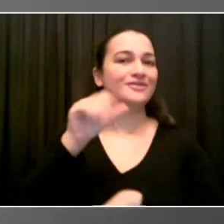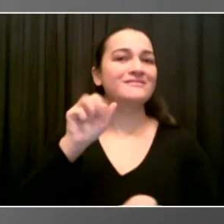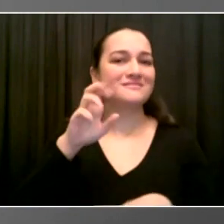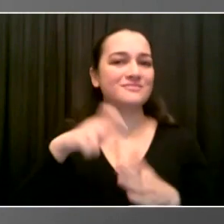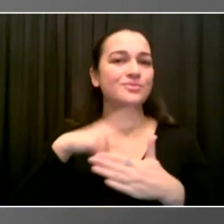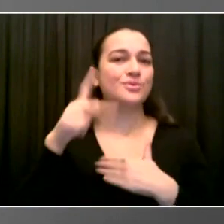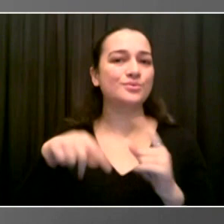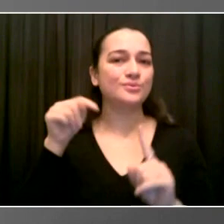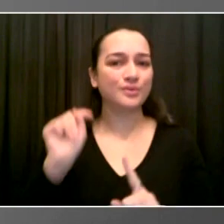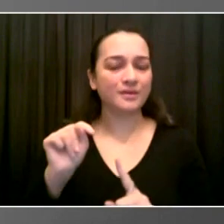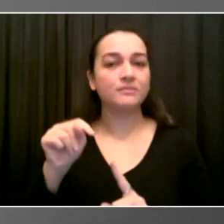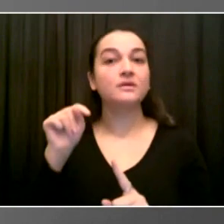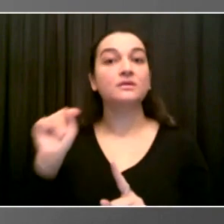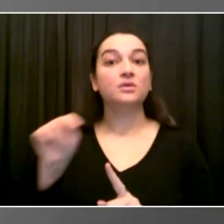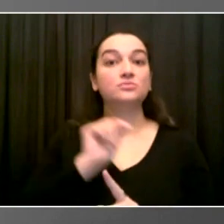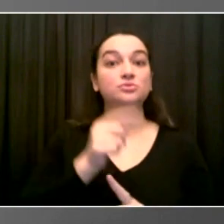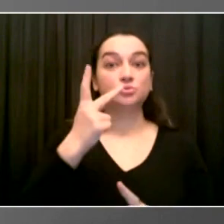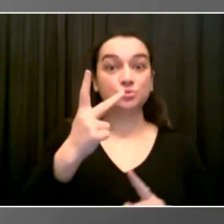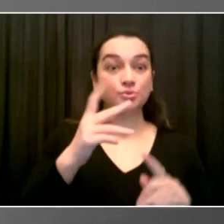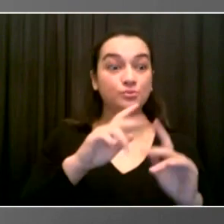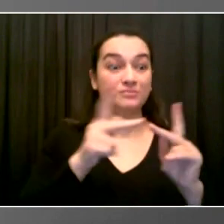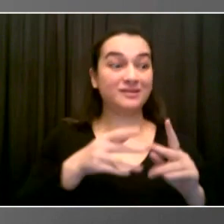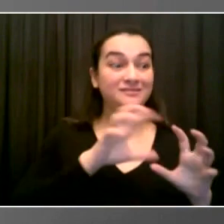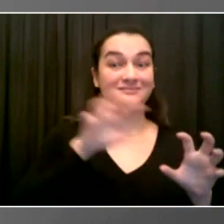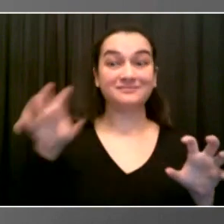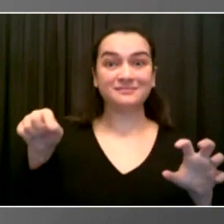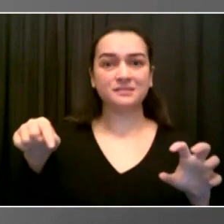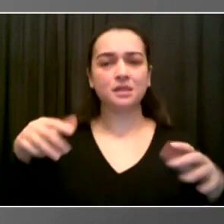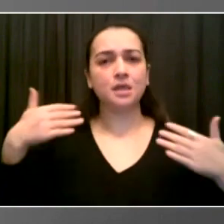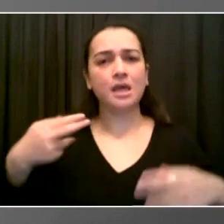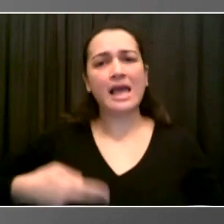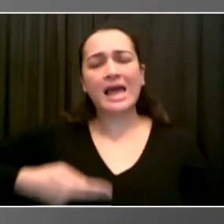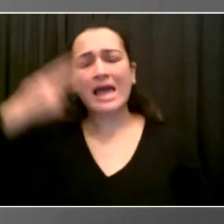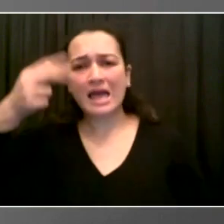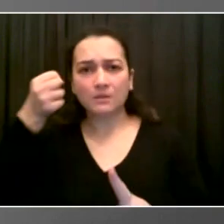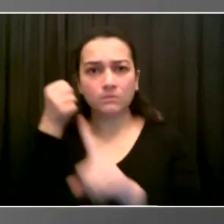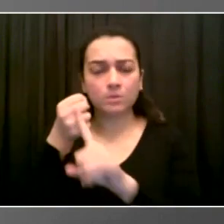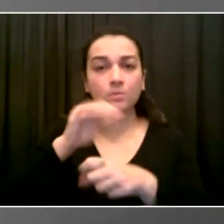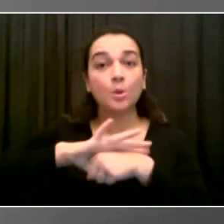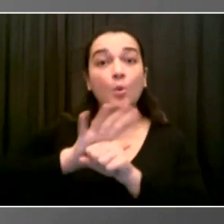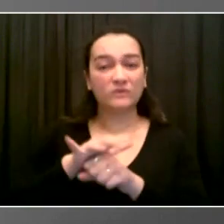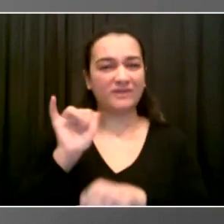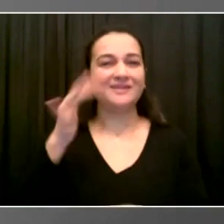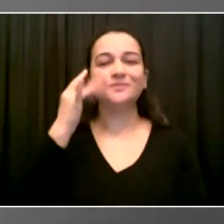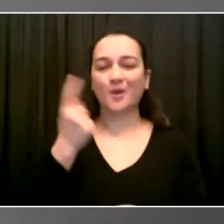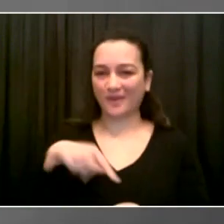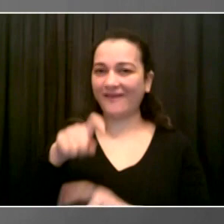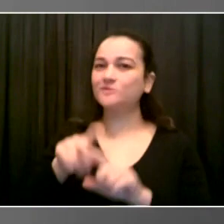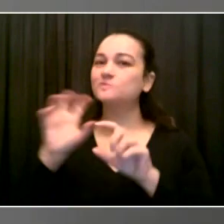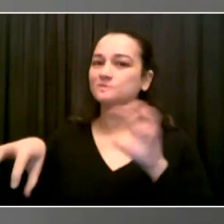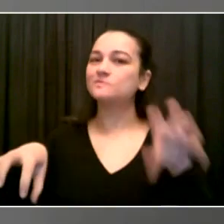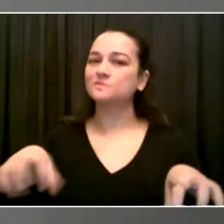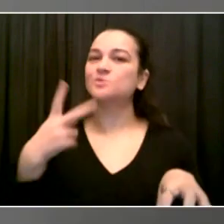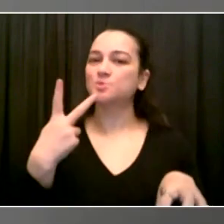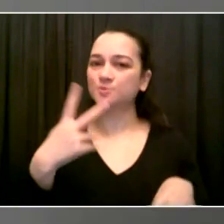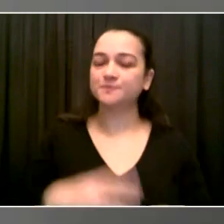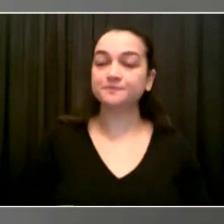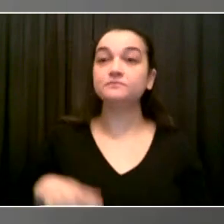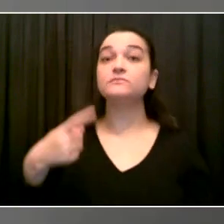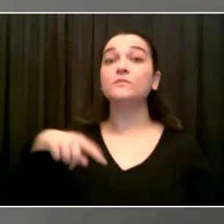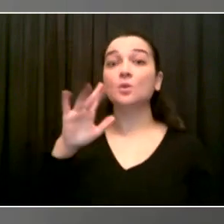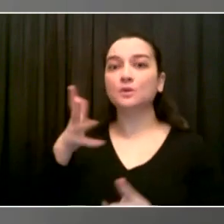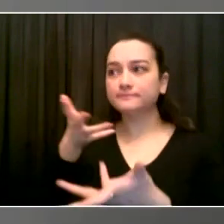we're going to have now the ability to really meet people where they are, to figure out what are their